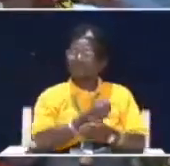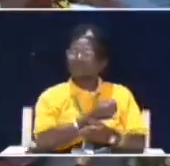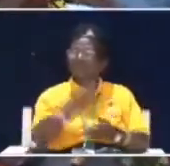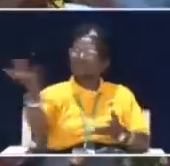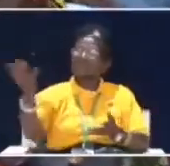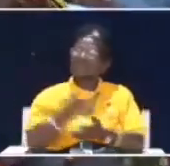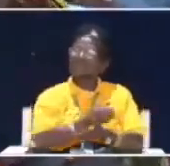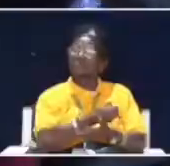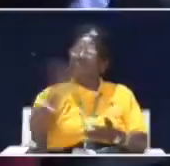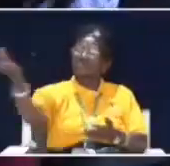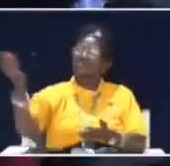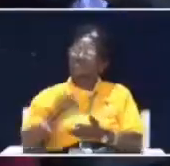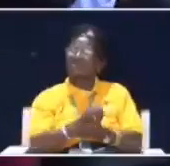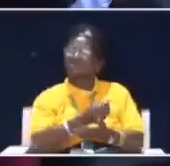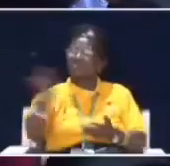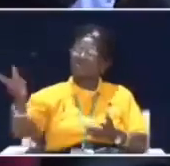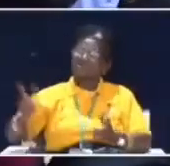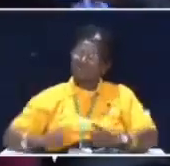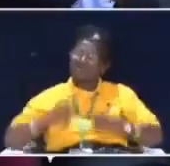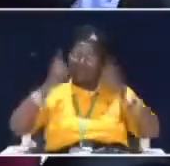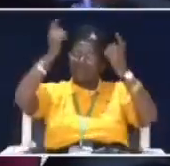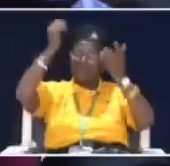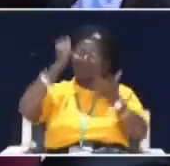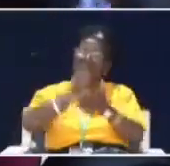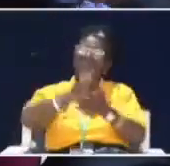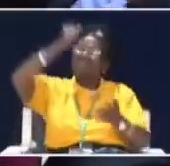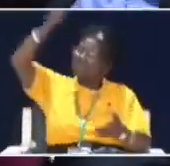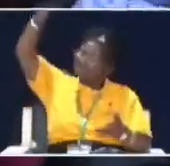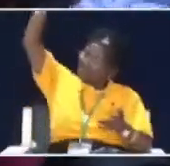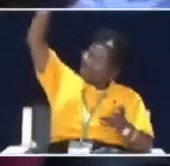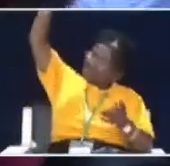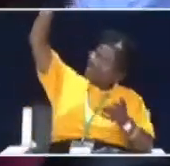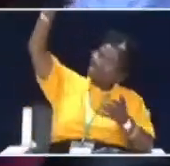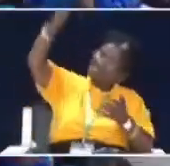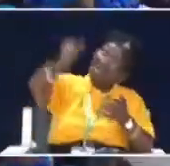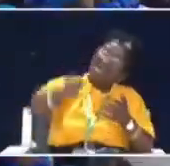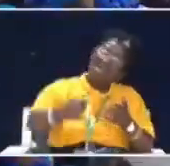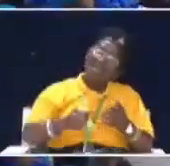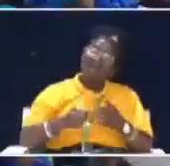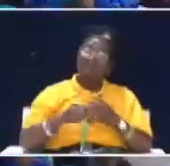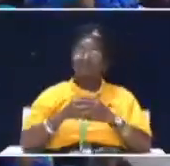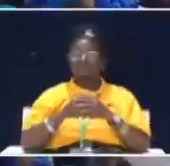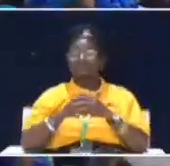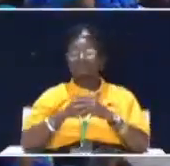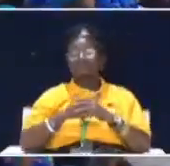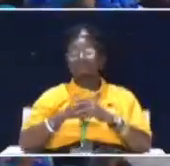Ko si wi pe an fi aye enikeni sofo mo.